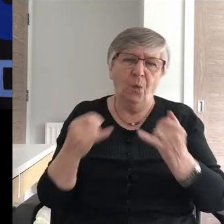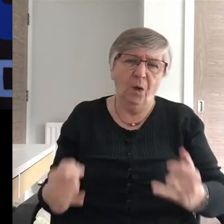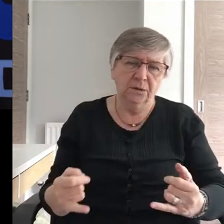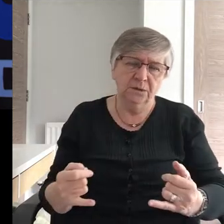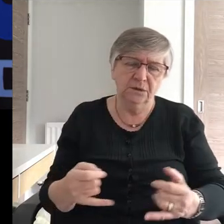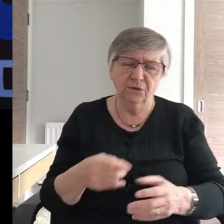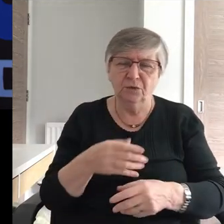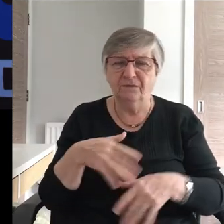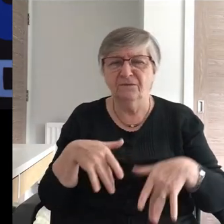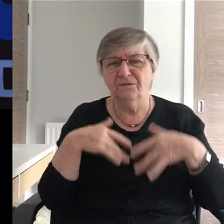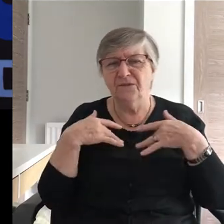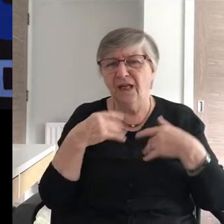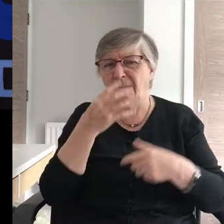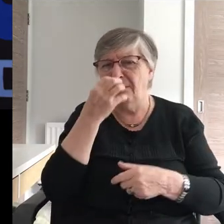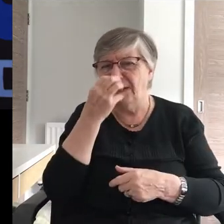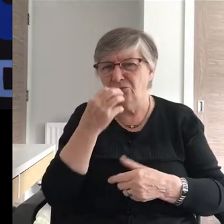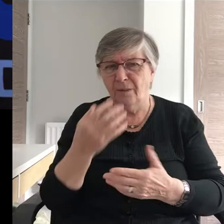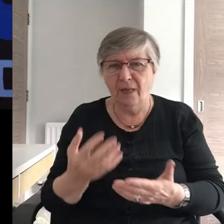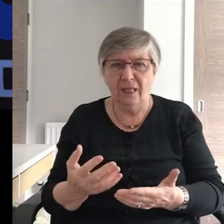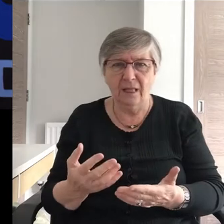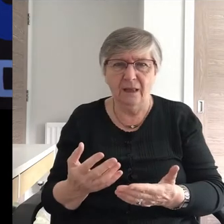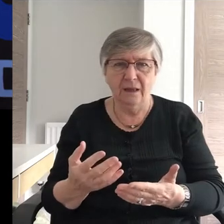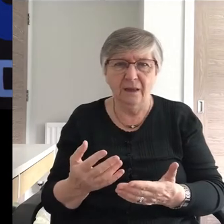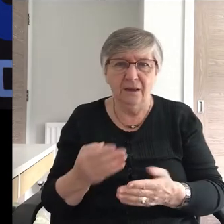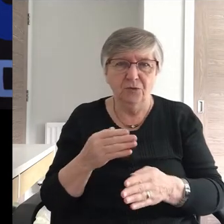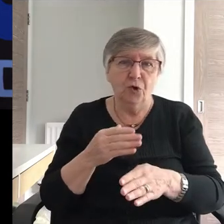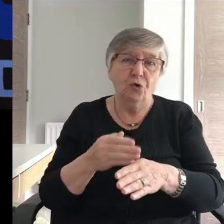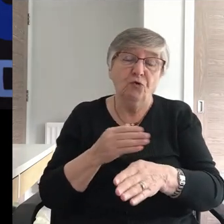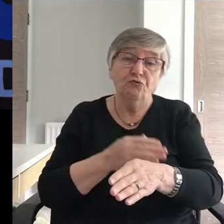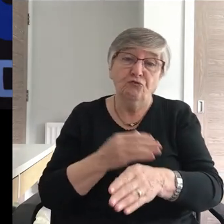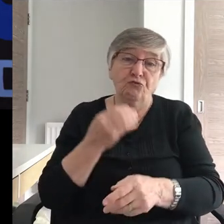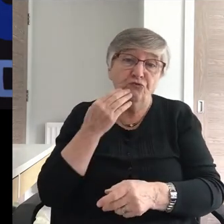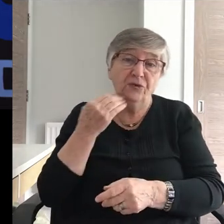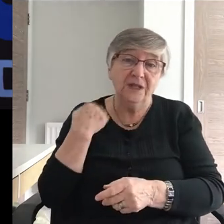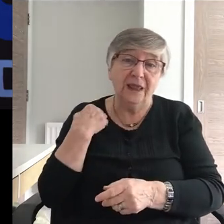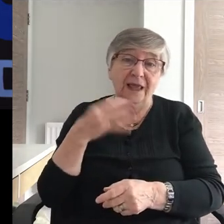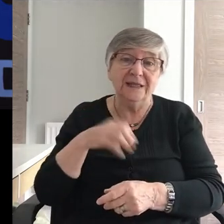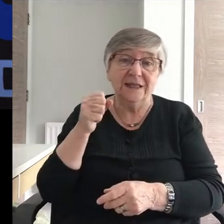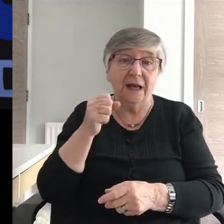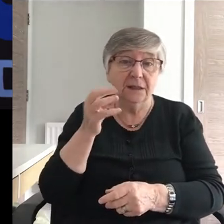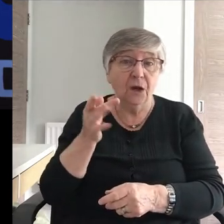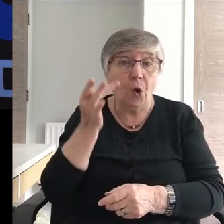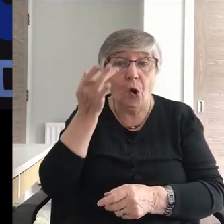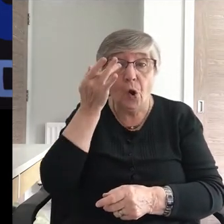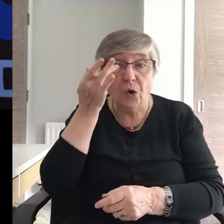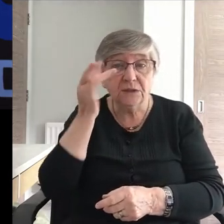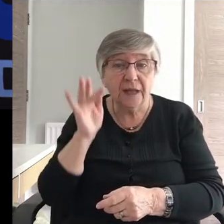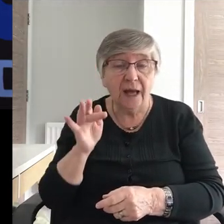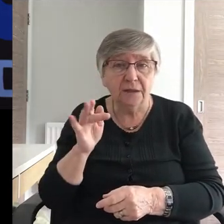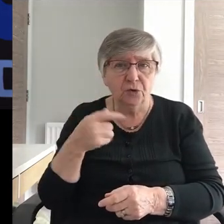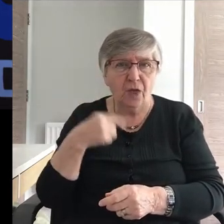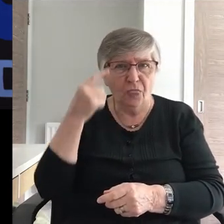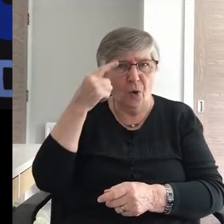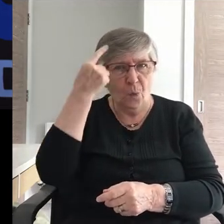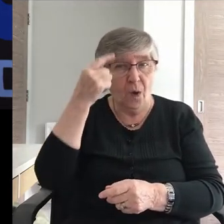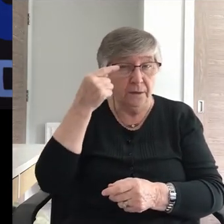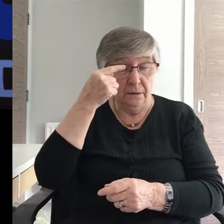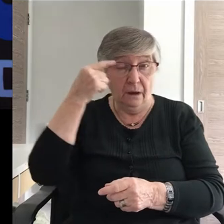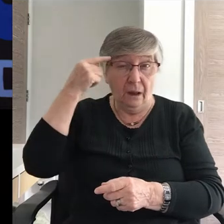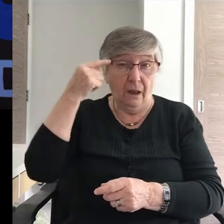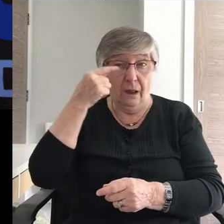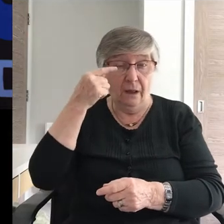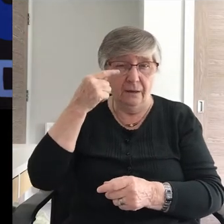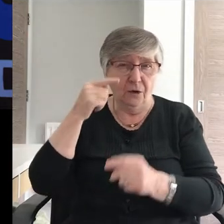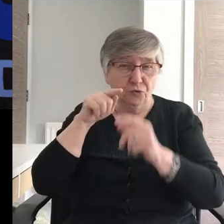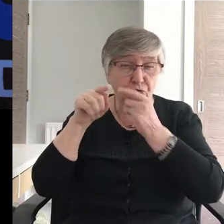She was miserable. She'd recently started using contact lenses and thought one of them was out of place and